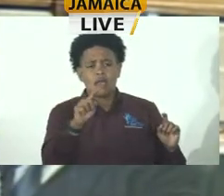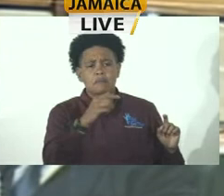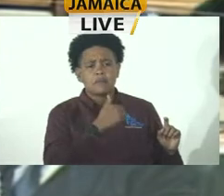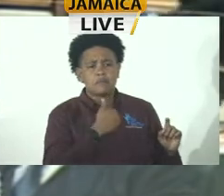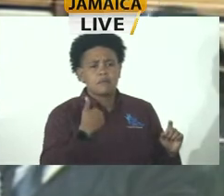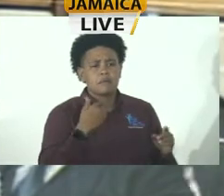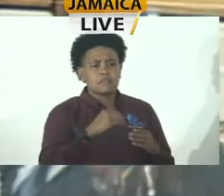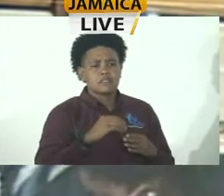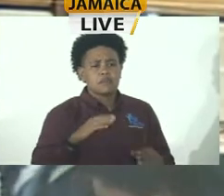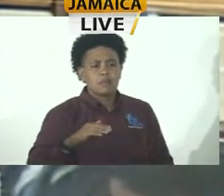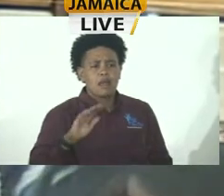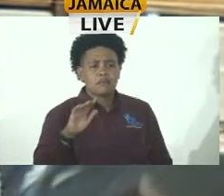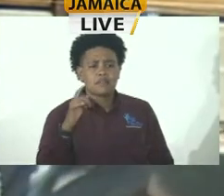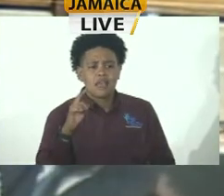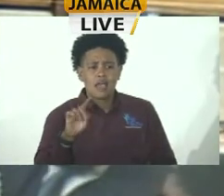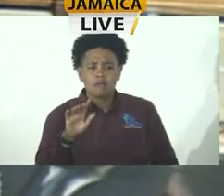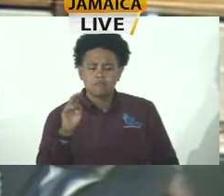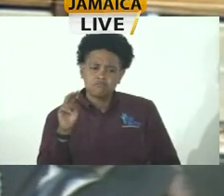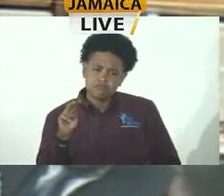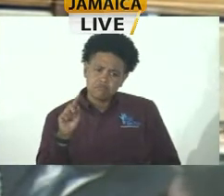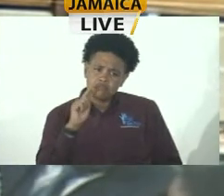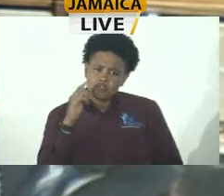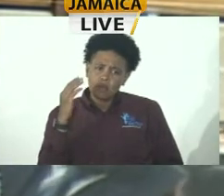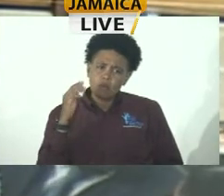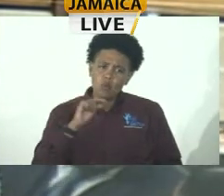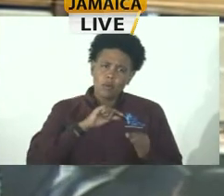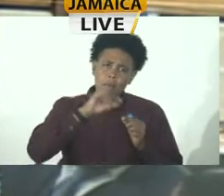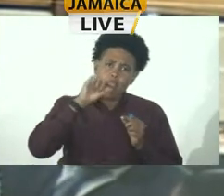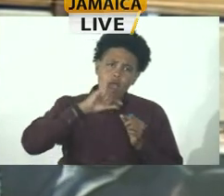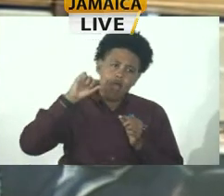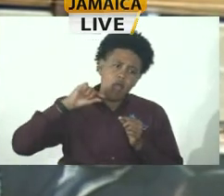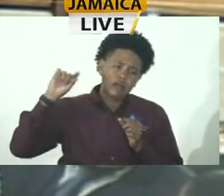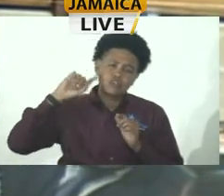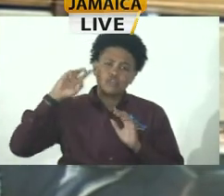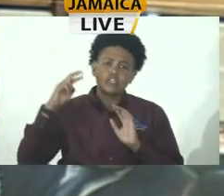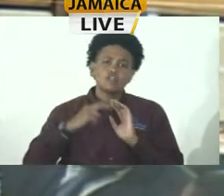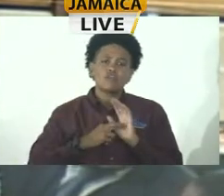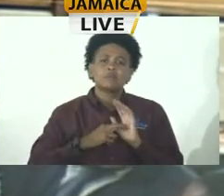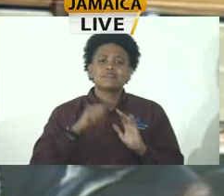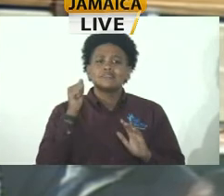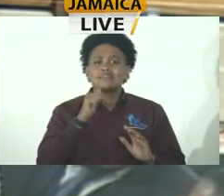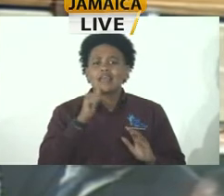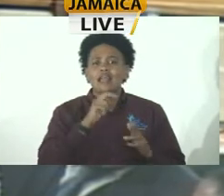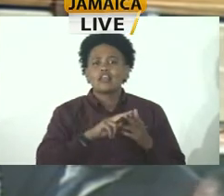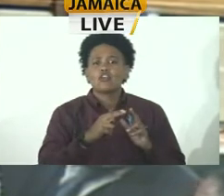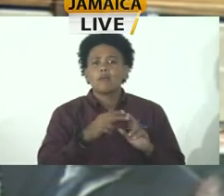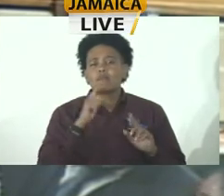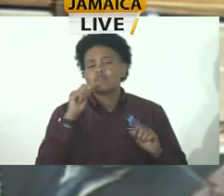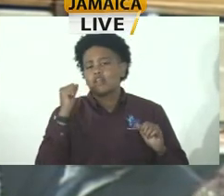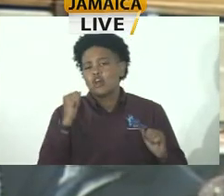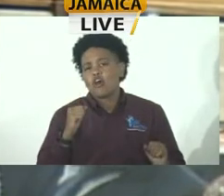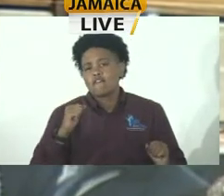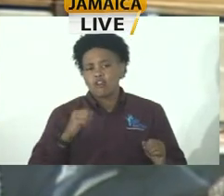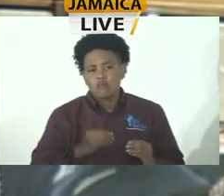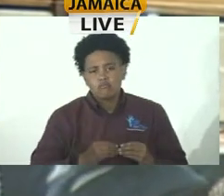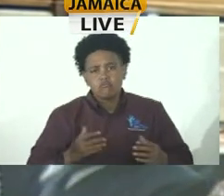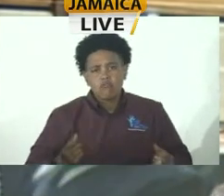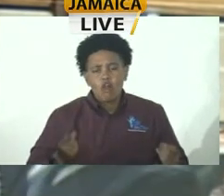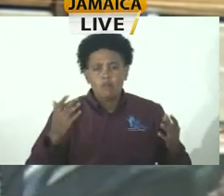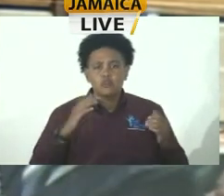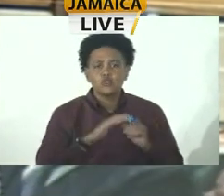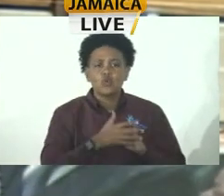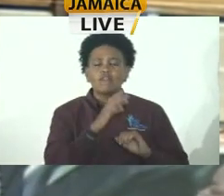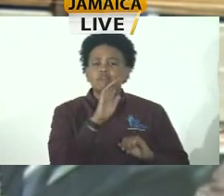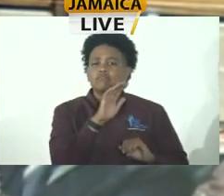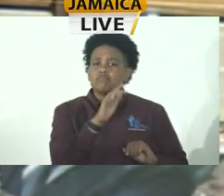house the blue bars represent the daily number of confirmed cases of kovit 19.